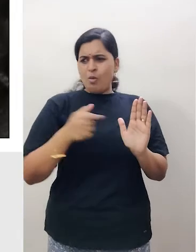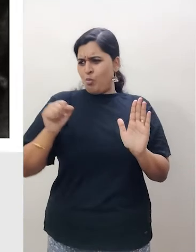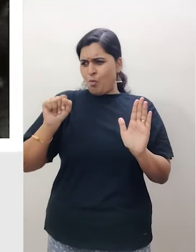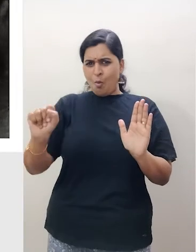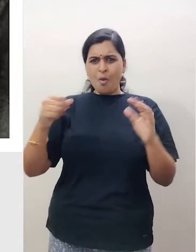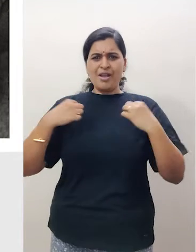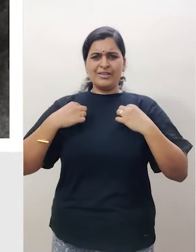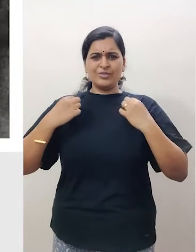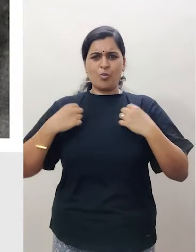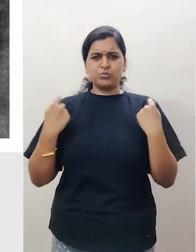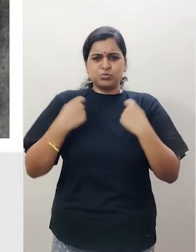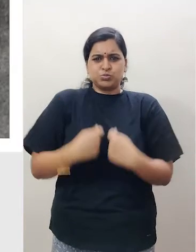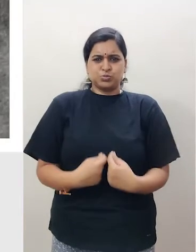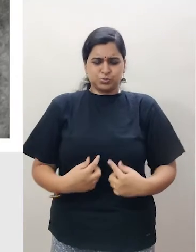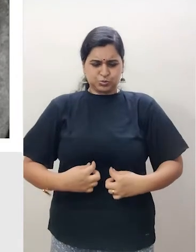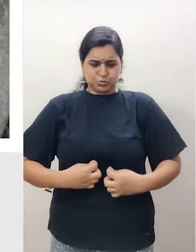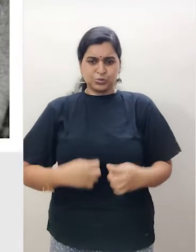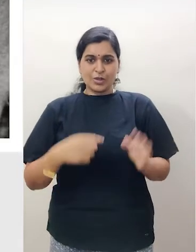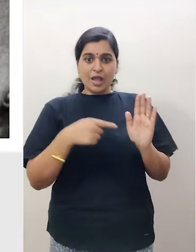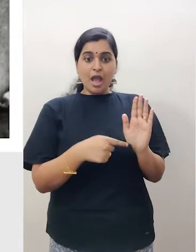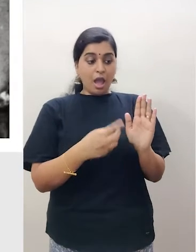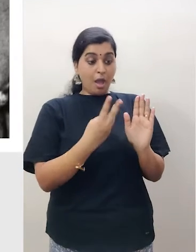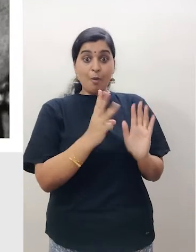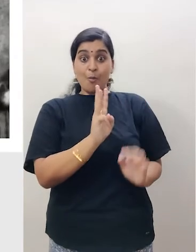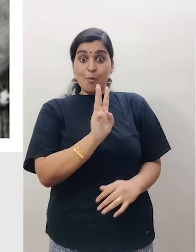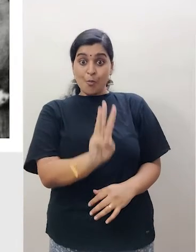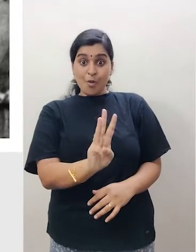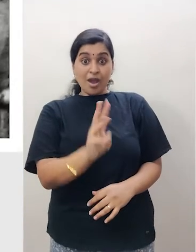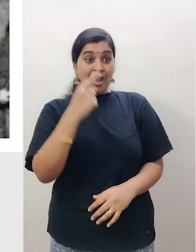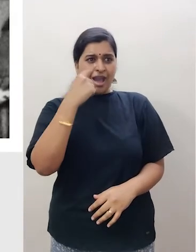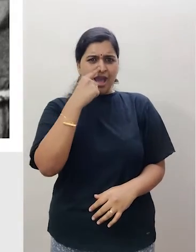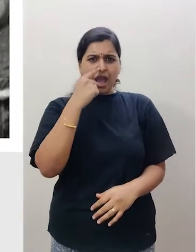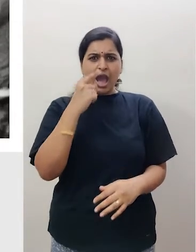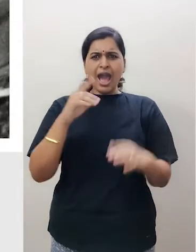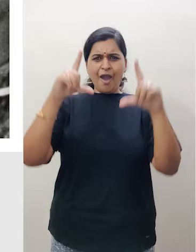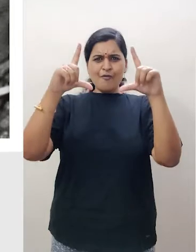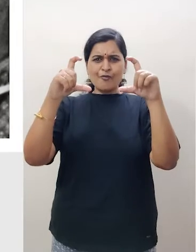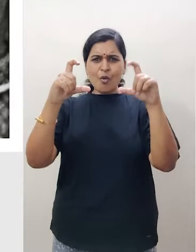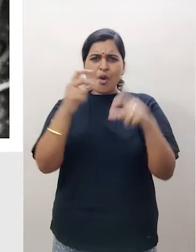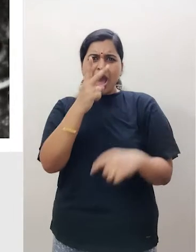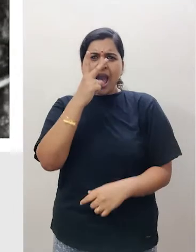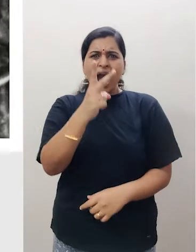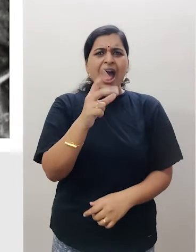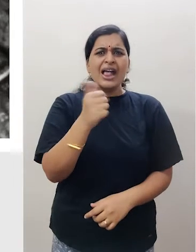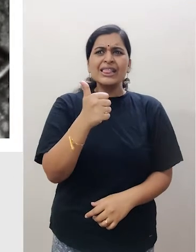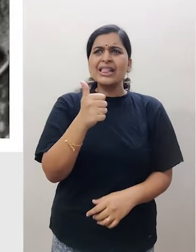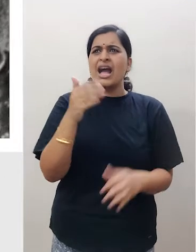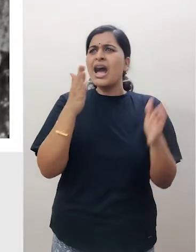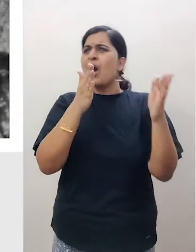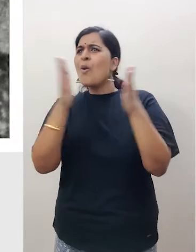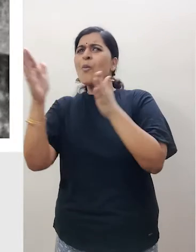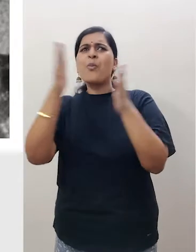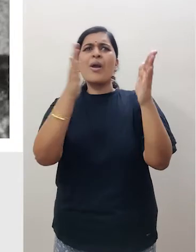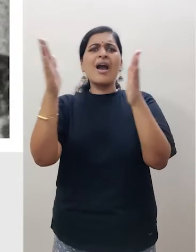the girls are looking away from the camera. There's a sense of awkwardness, or it perhaps even reflects the impatience of